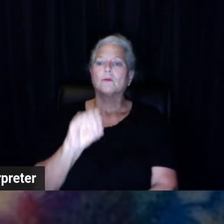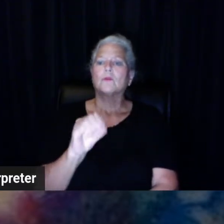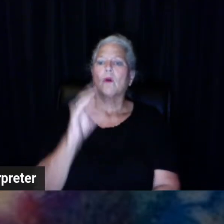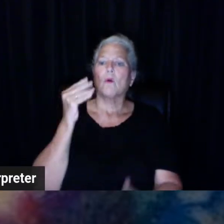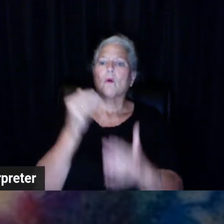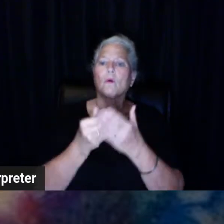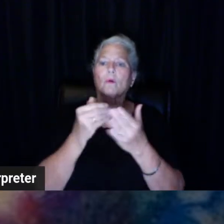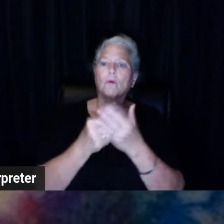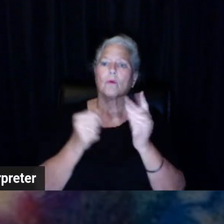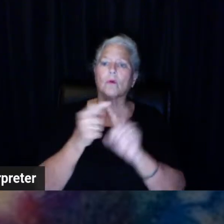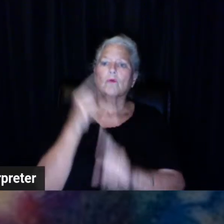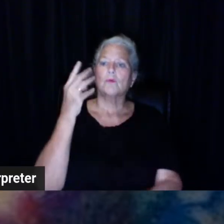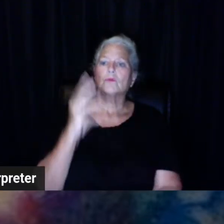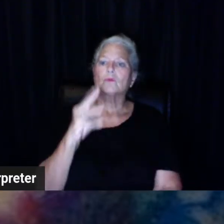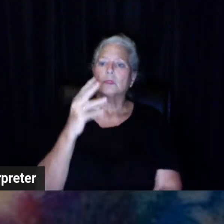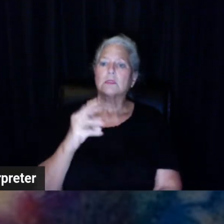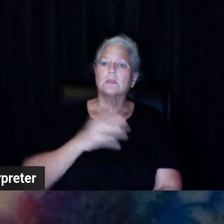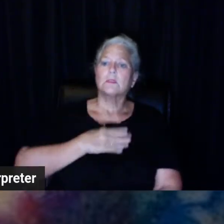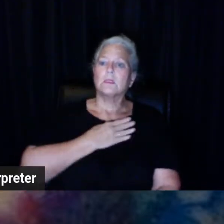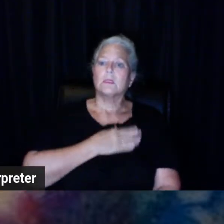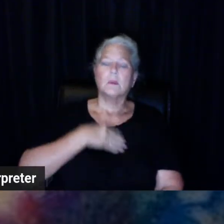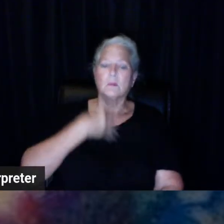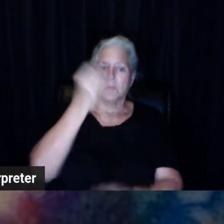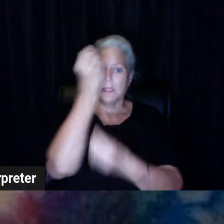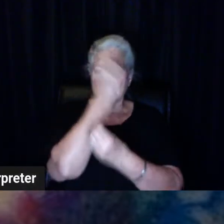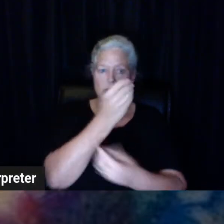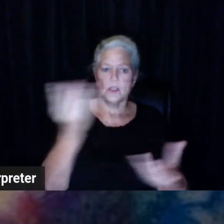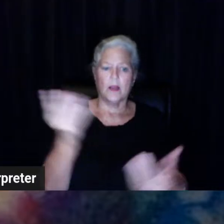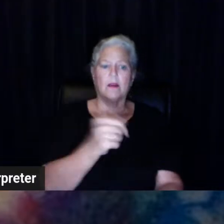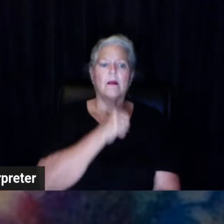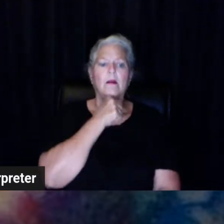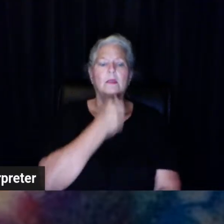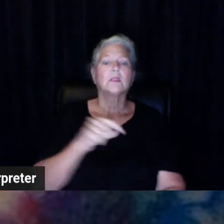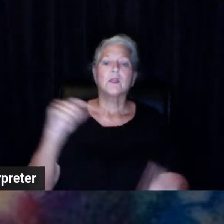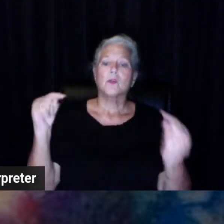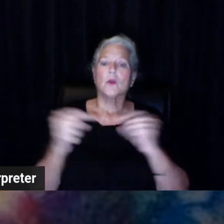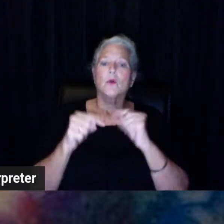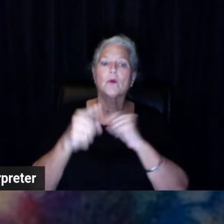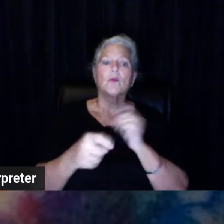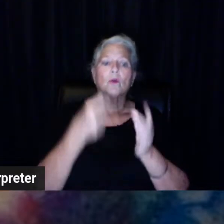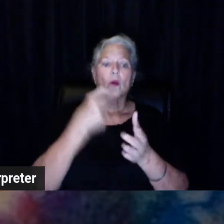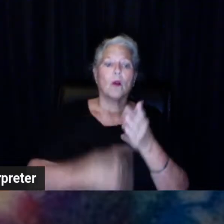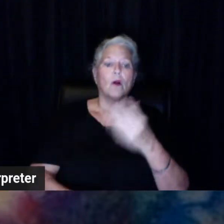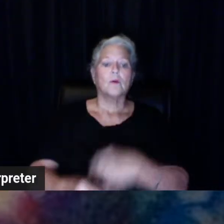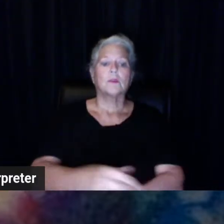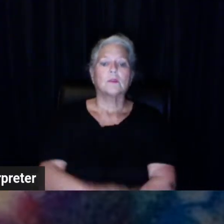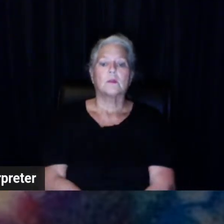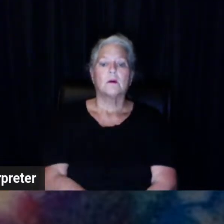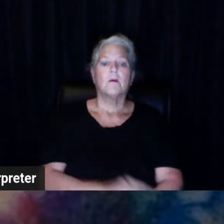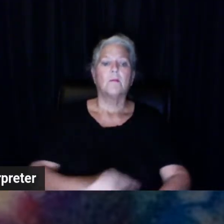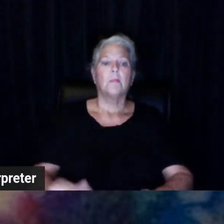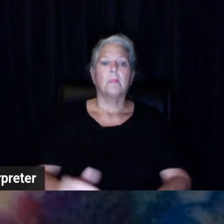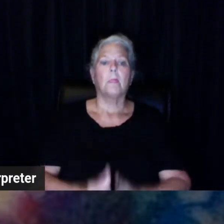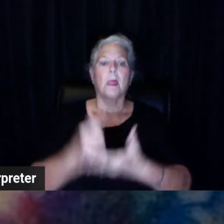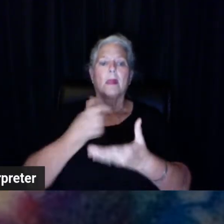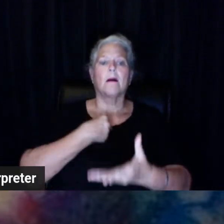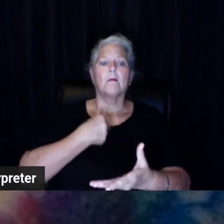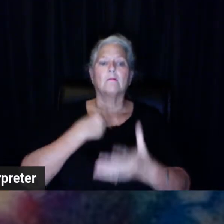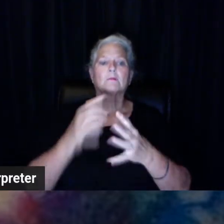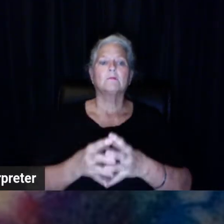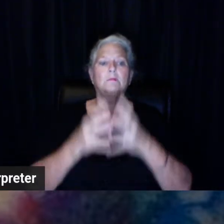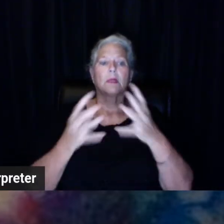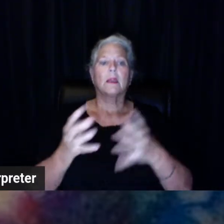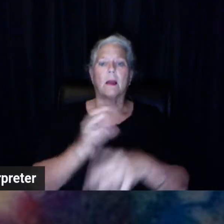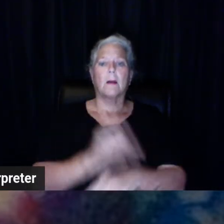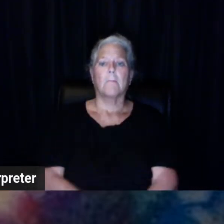haven't subscribed, please do so. It doesn't hurt you or cost you anything, but it sure helps me a whole lot. So,